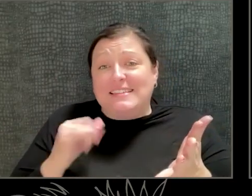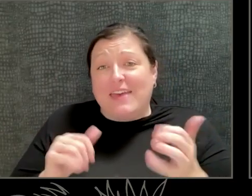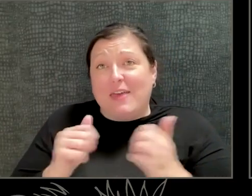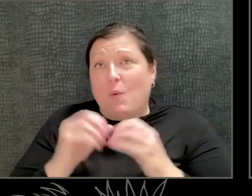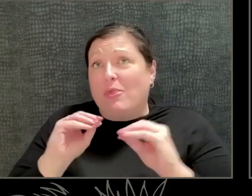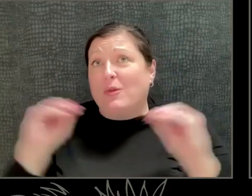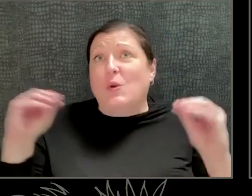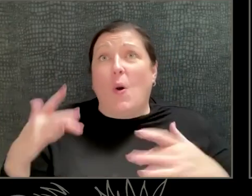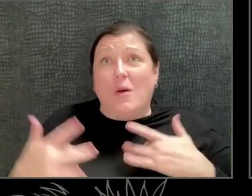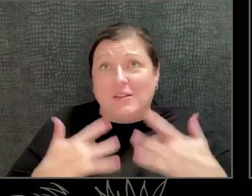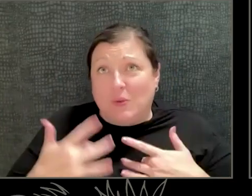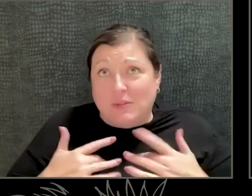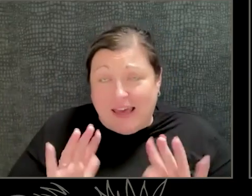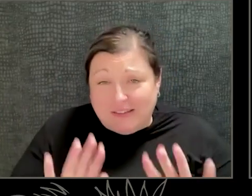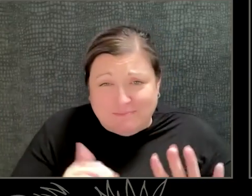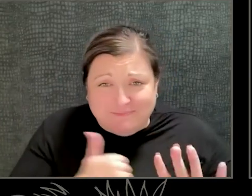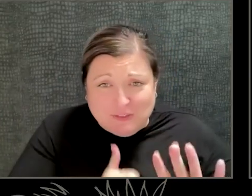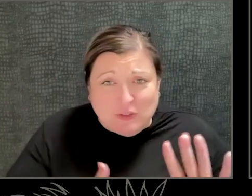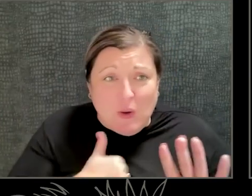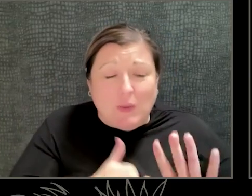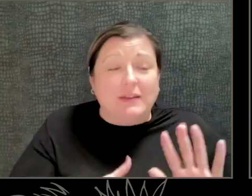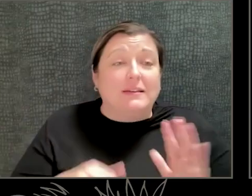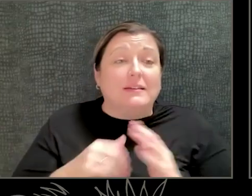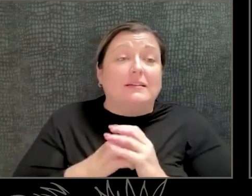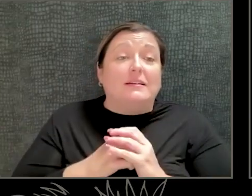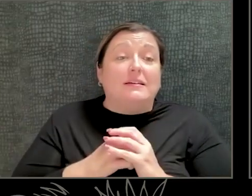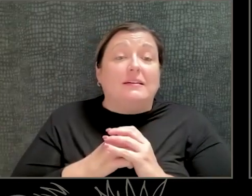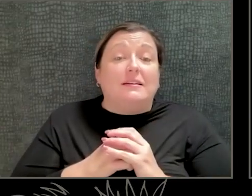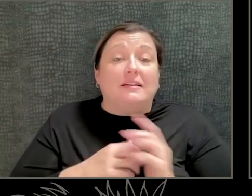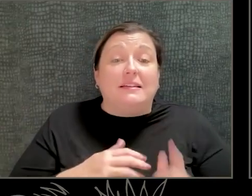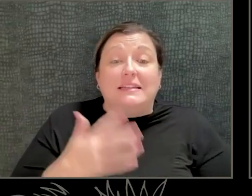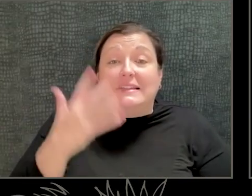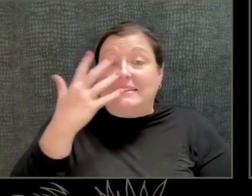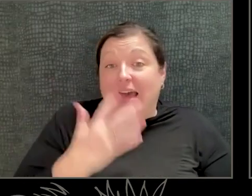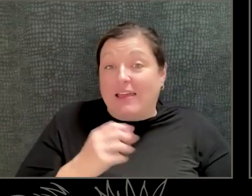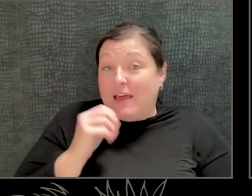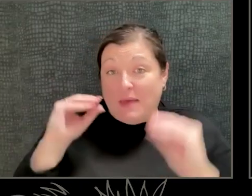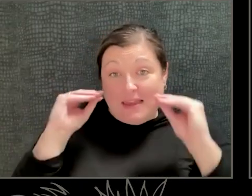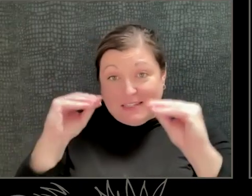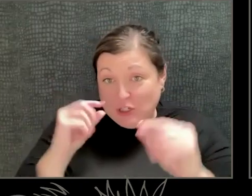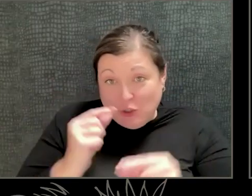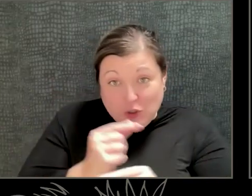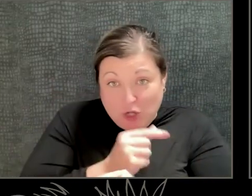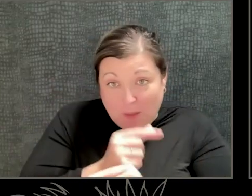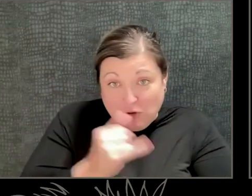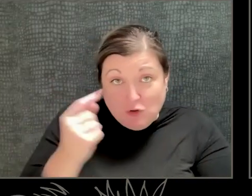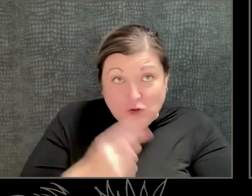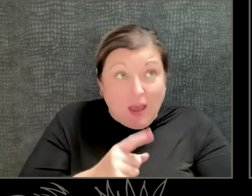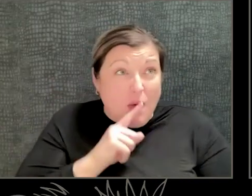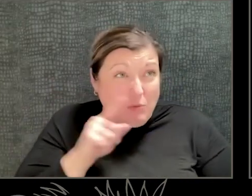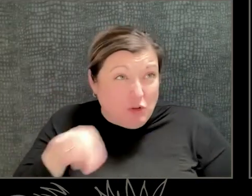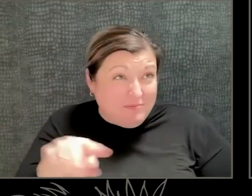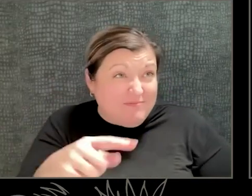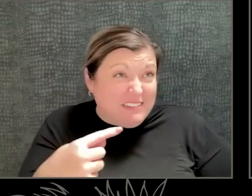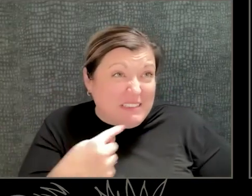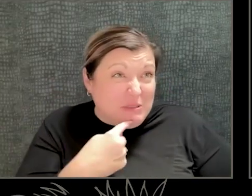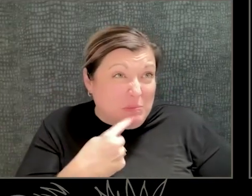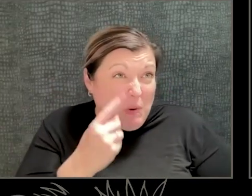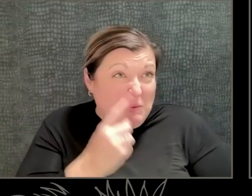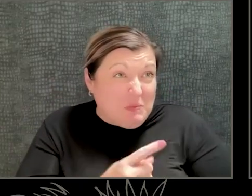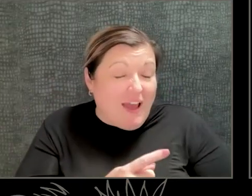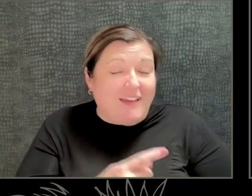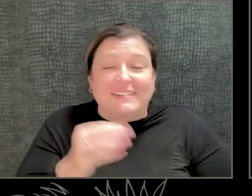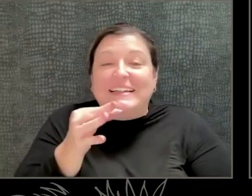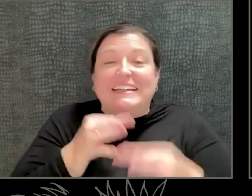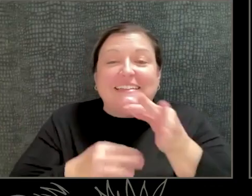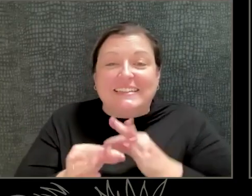sorry. But today, sadly, I will not be teaching you all geometry today. I'm sure everyone's devastated. Instead, I'll be teaching